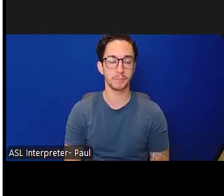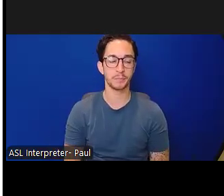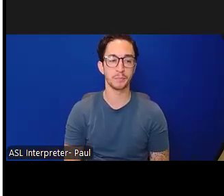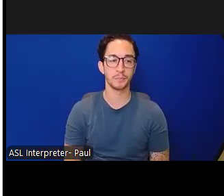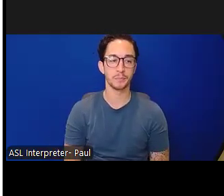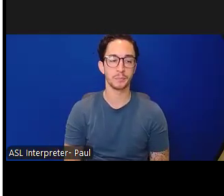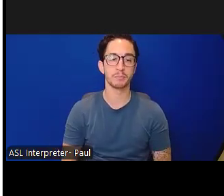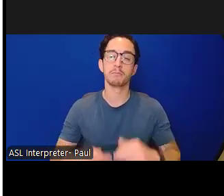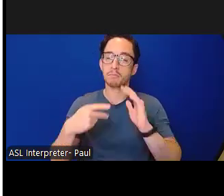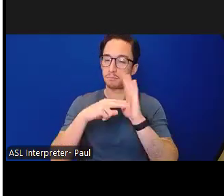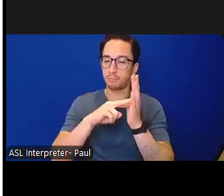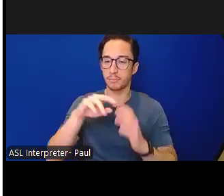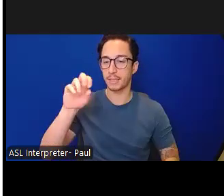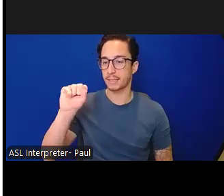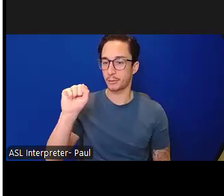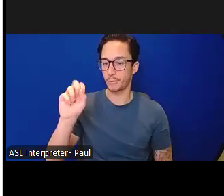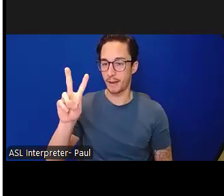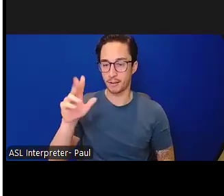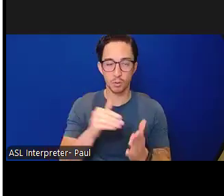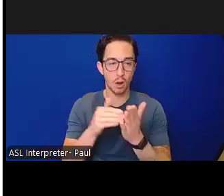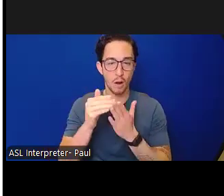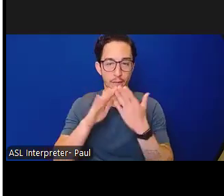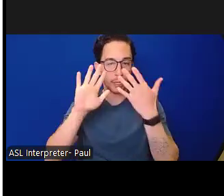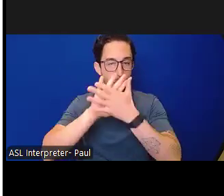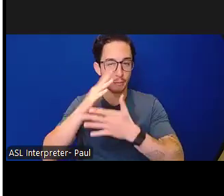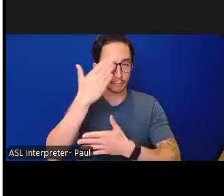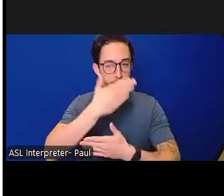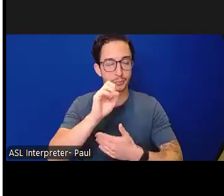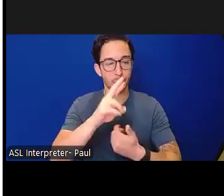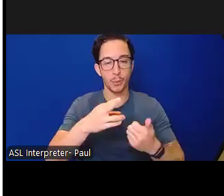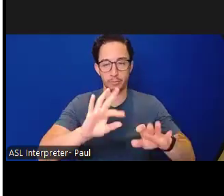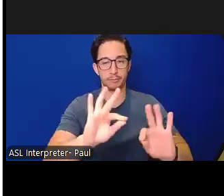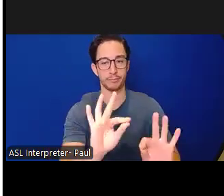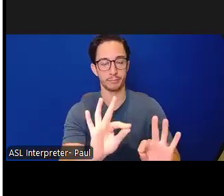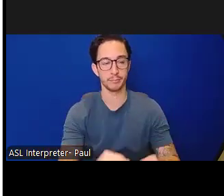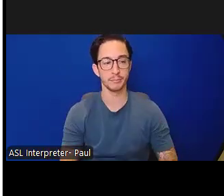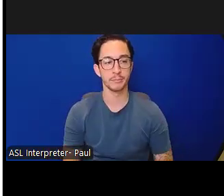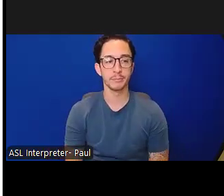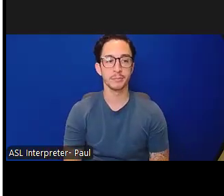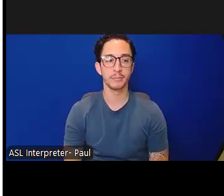which means sexual violence is oftentimes overlooked or minimized.